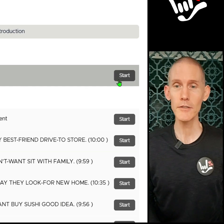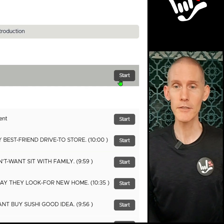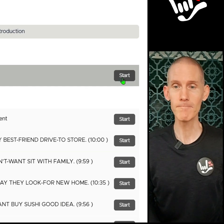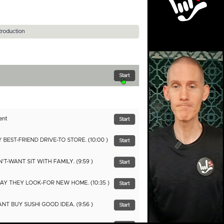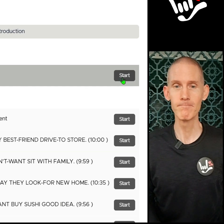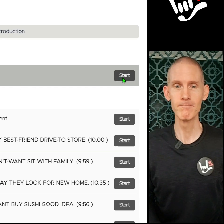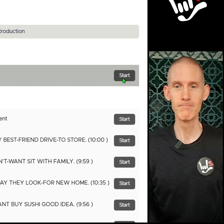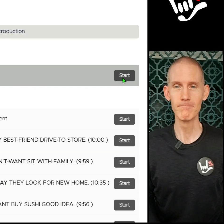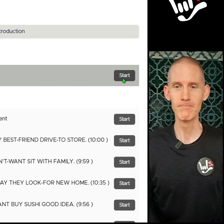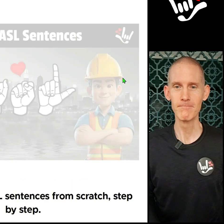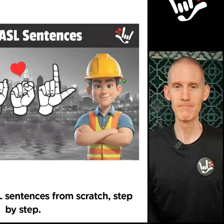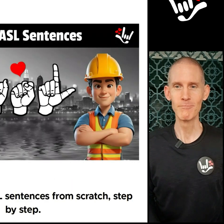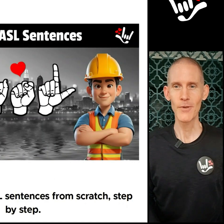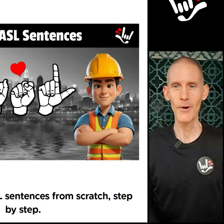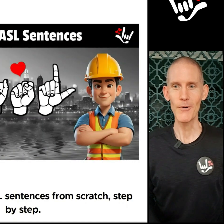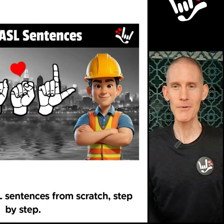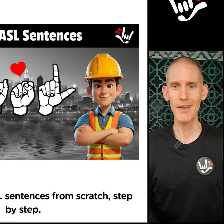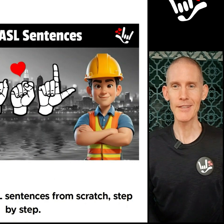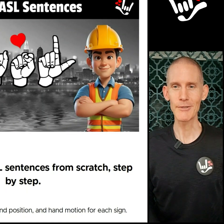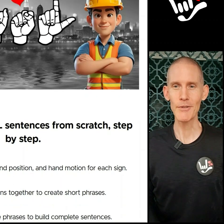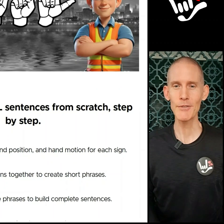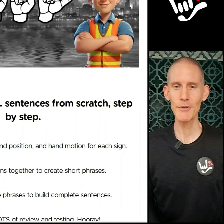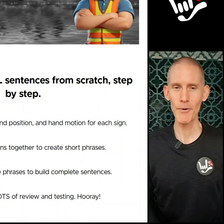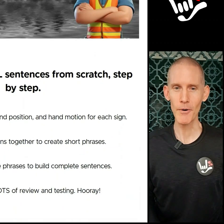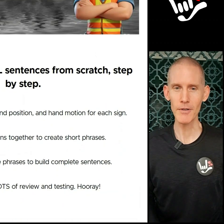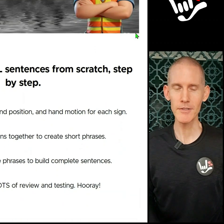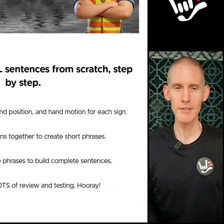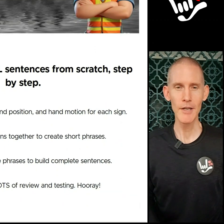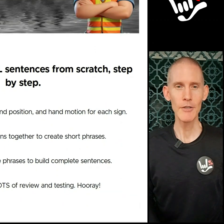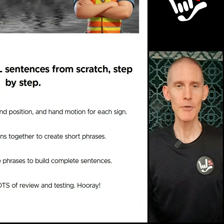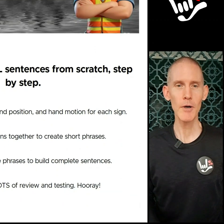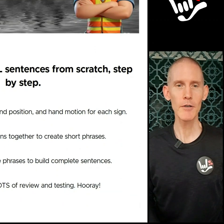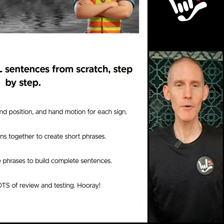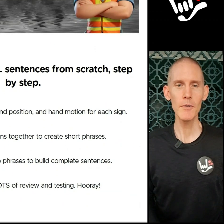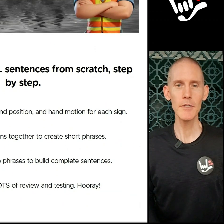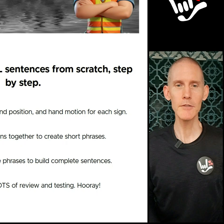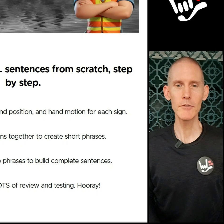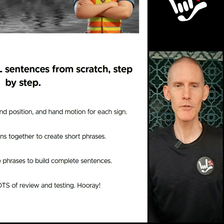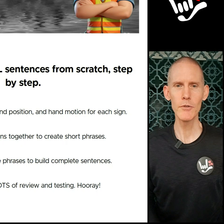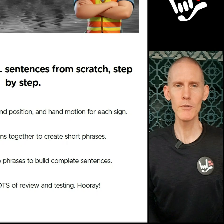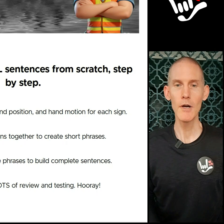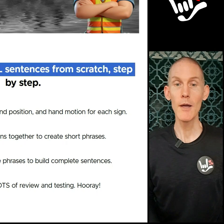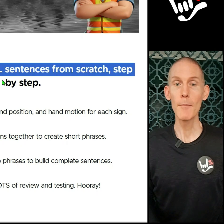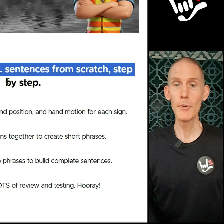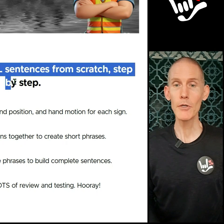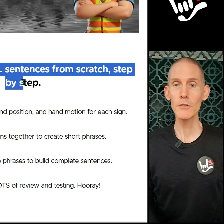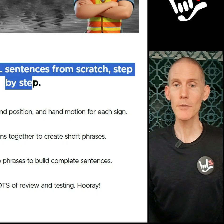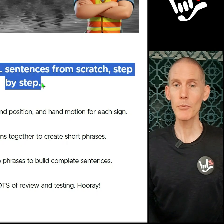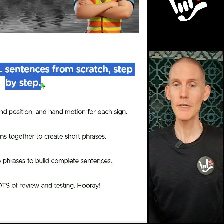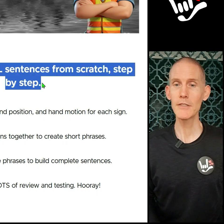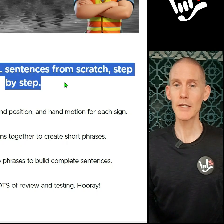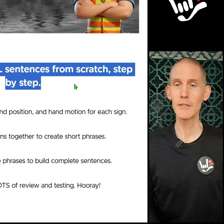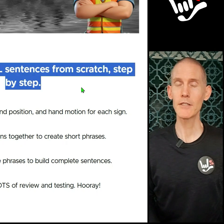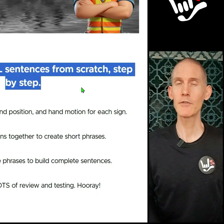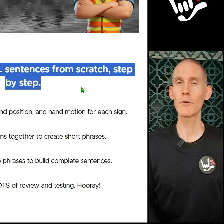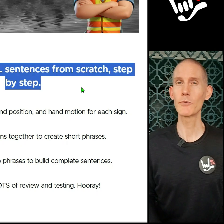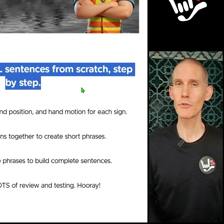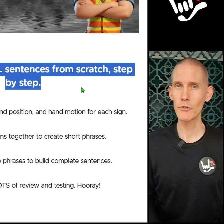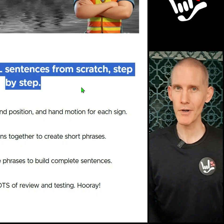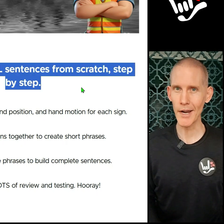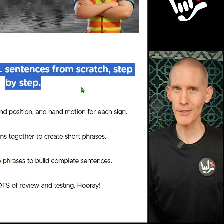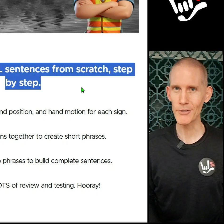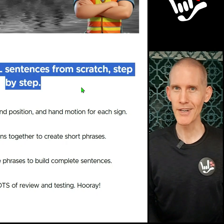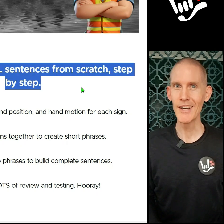introduction lesson. Okay, so this course, you are going to build complete sentences